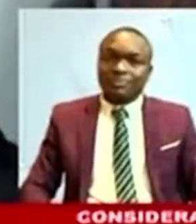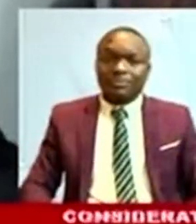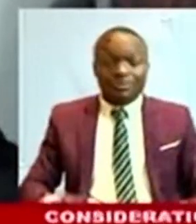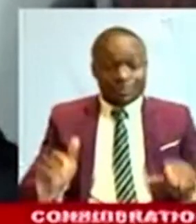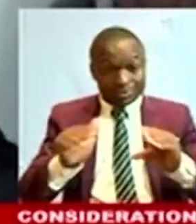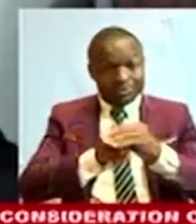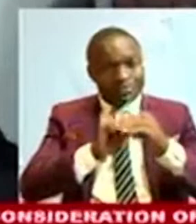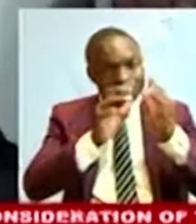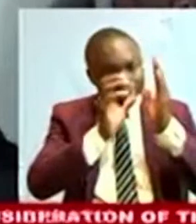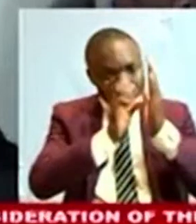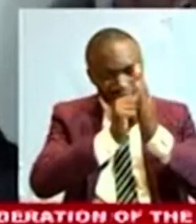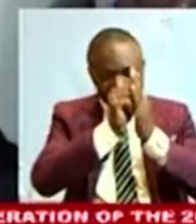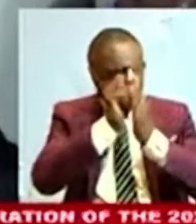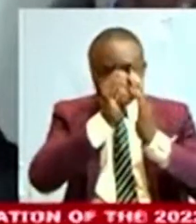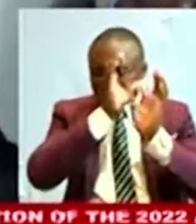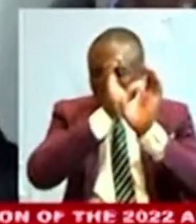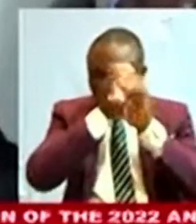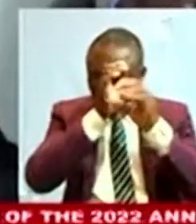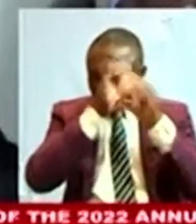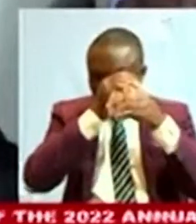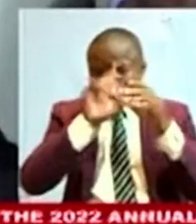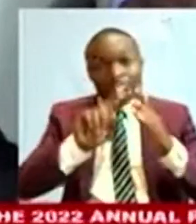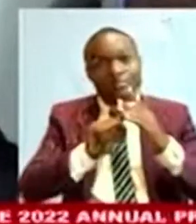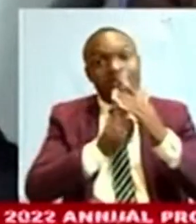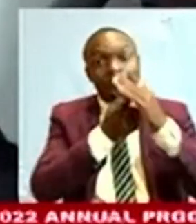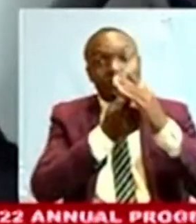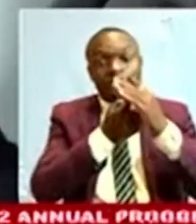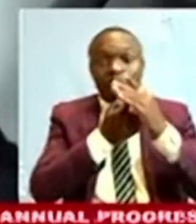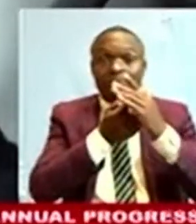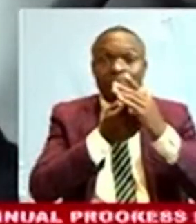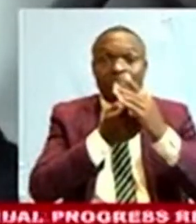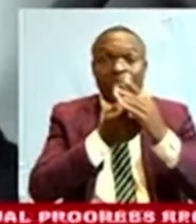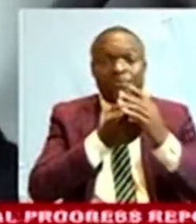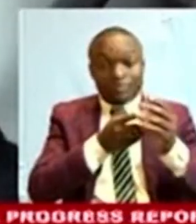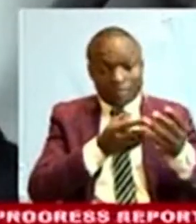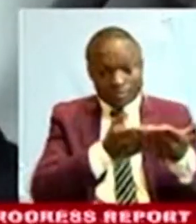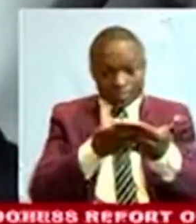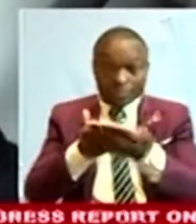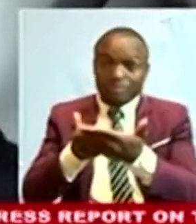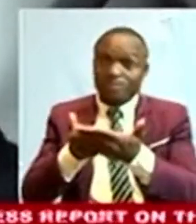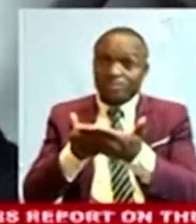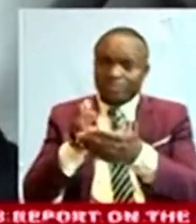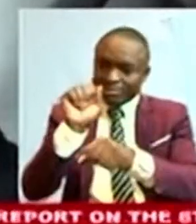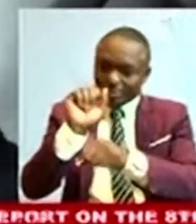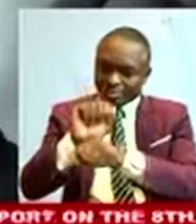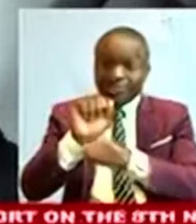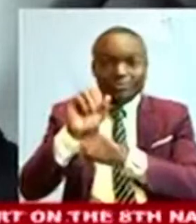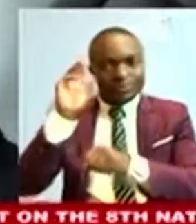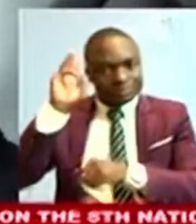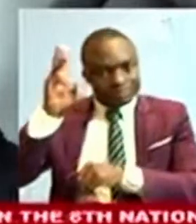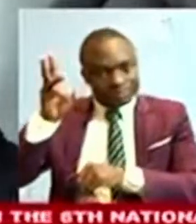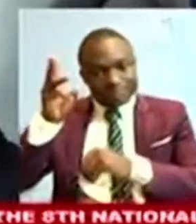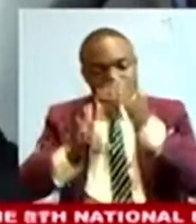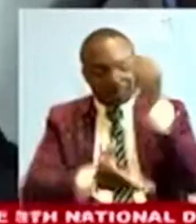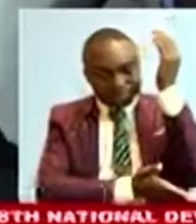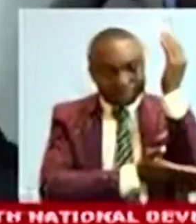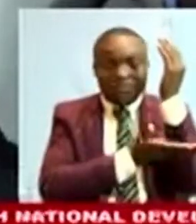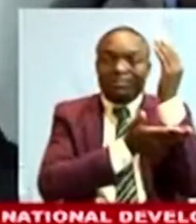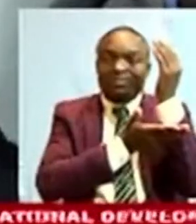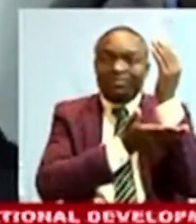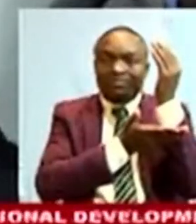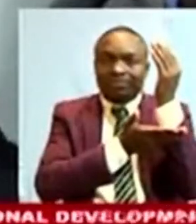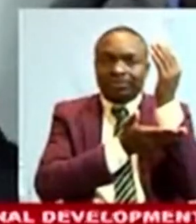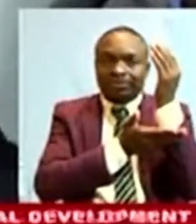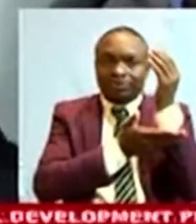screening that we have embarked on, and we hope that with these efforts we will improve the coverage of